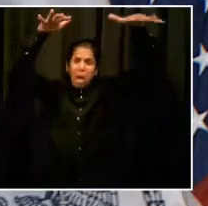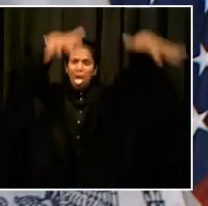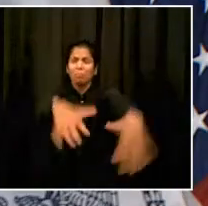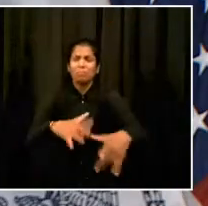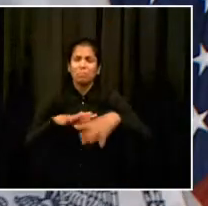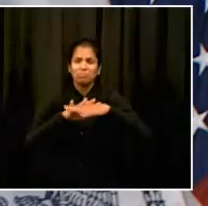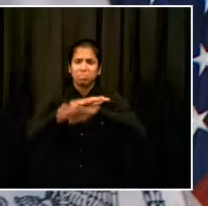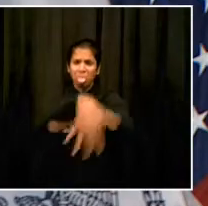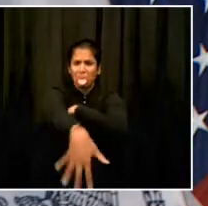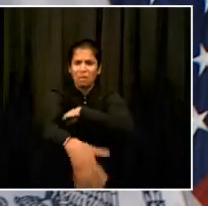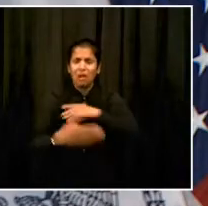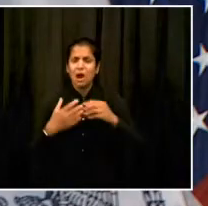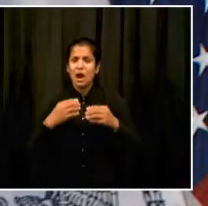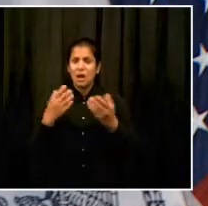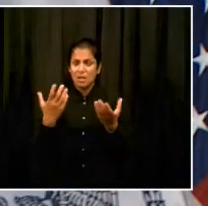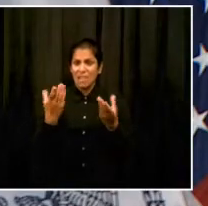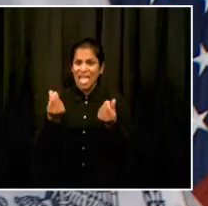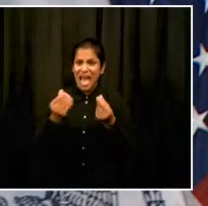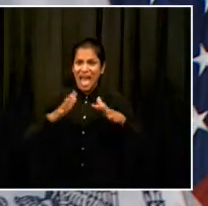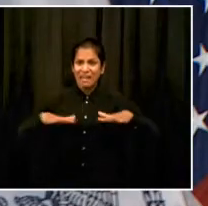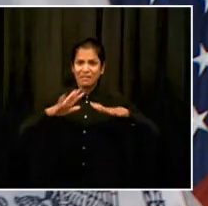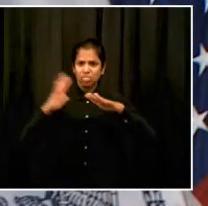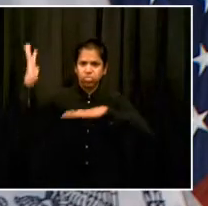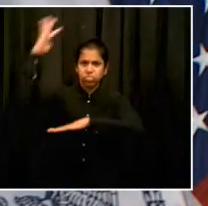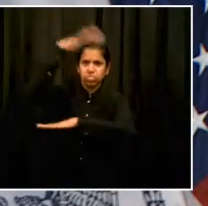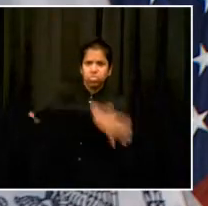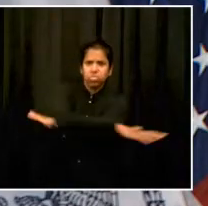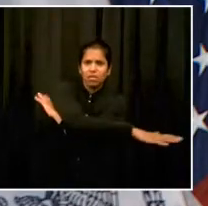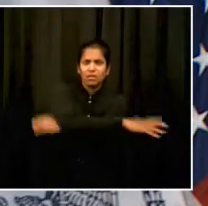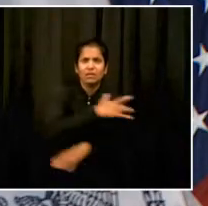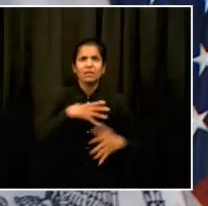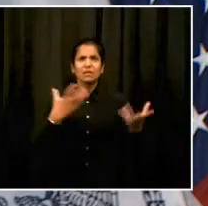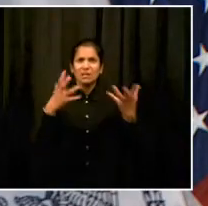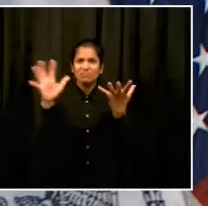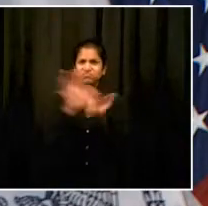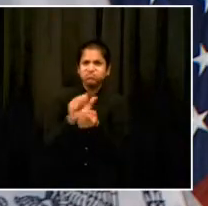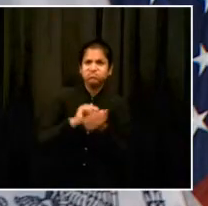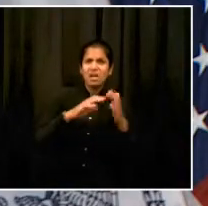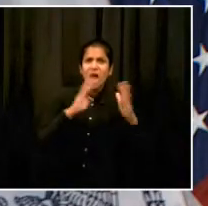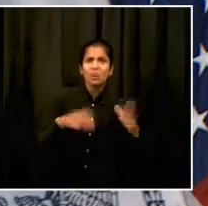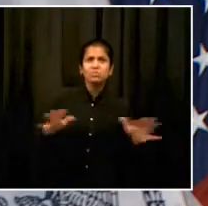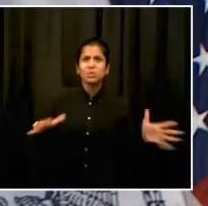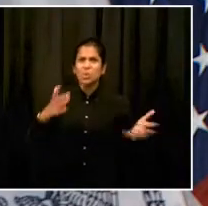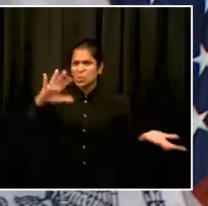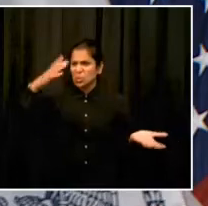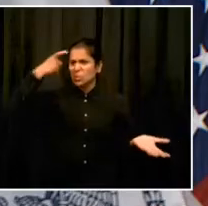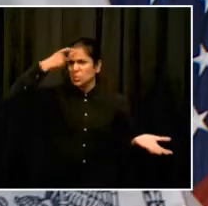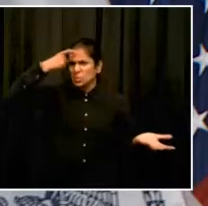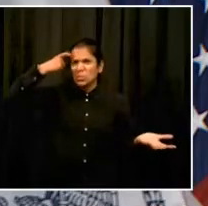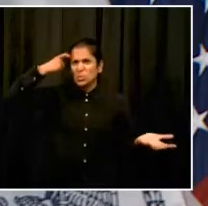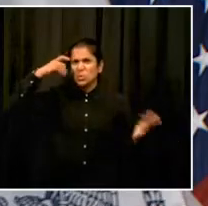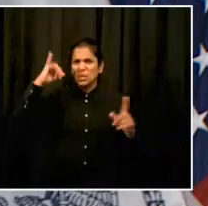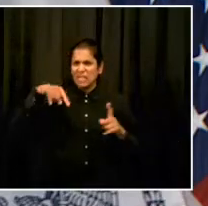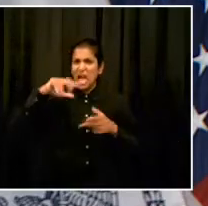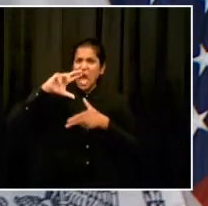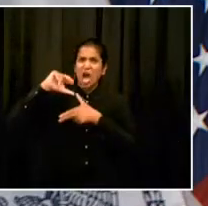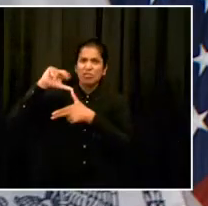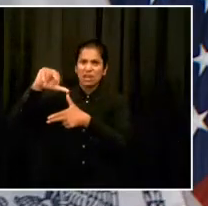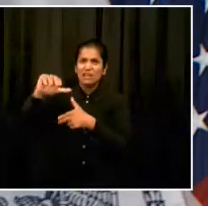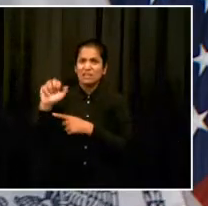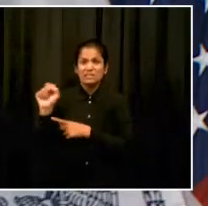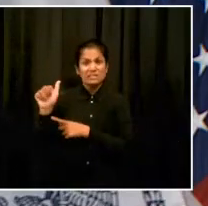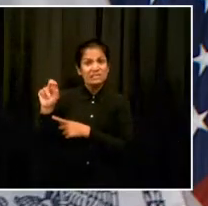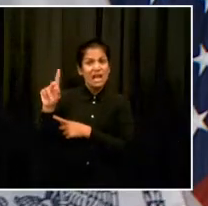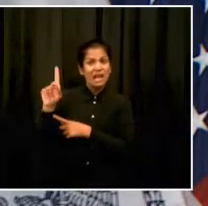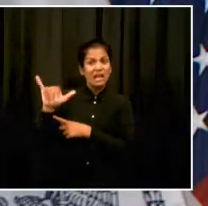As I say, after Sandy, there were no more climate change deniers in New York City. We experienced it, we lived it, we're not going